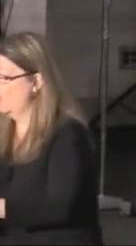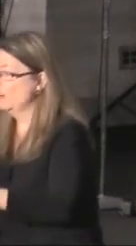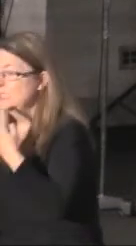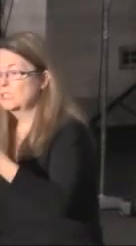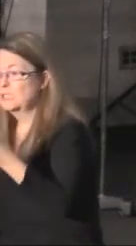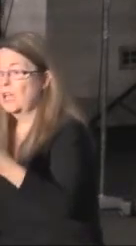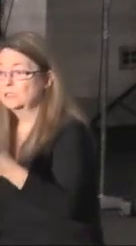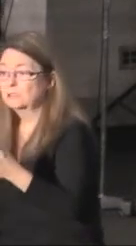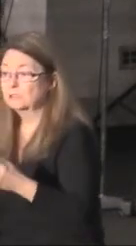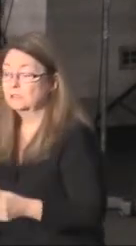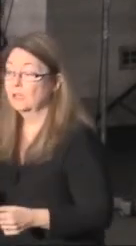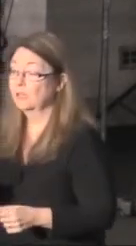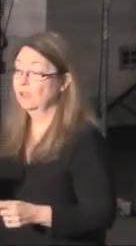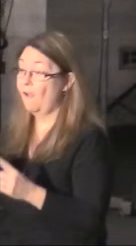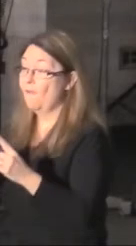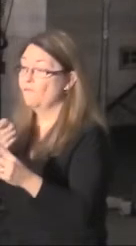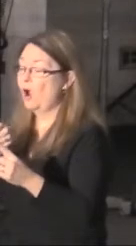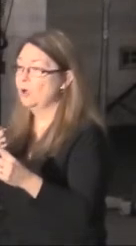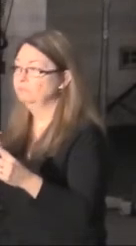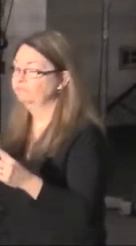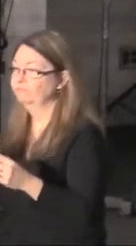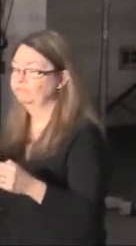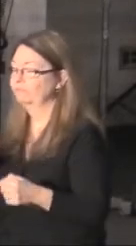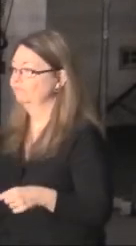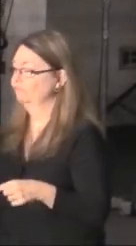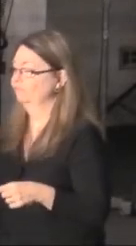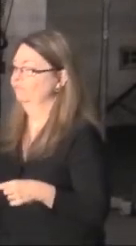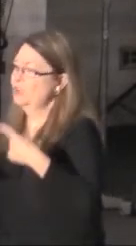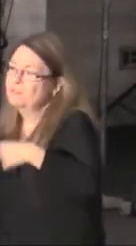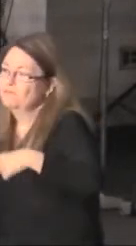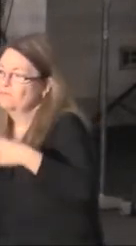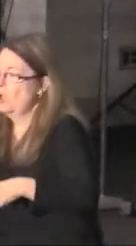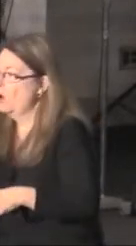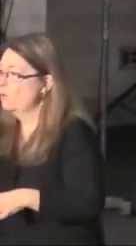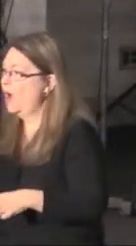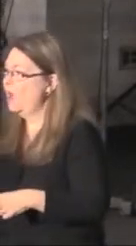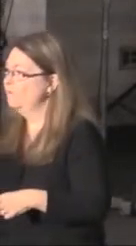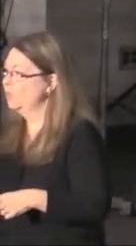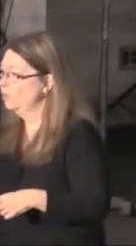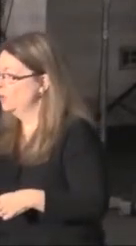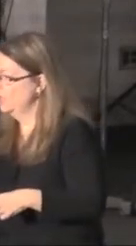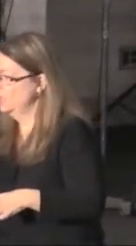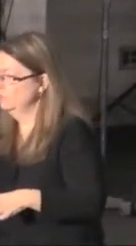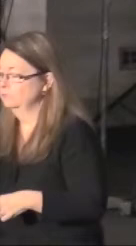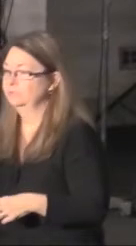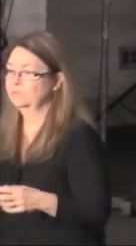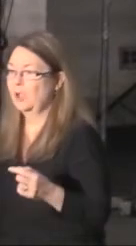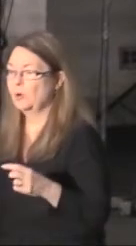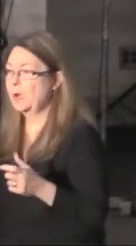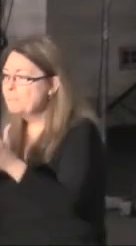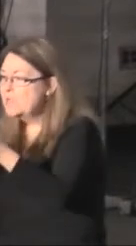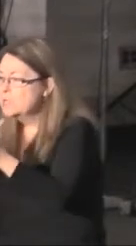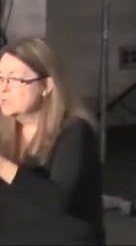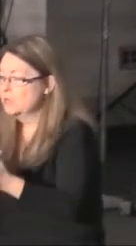gospel preachers were. And it says out of rivalry, contention, bitter disagreement over personal matters. But then there were some who preached the gospel out of